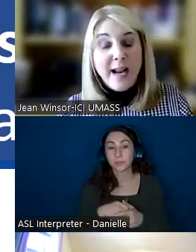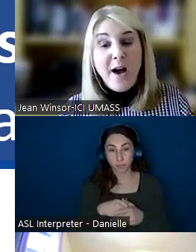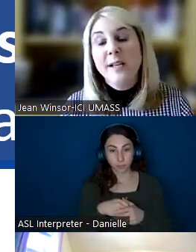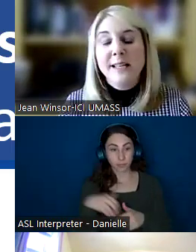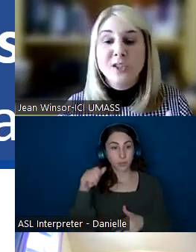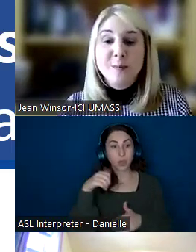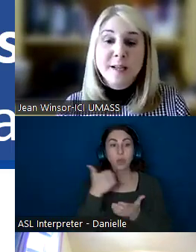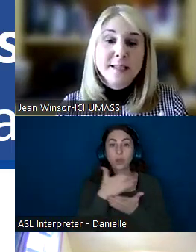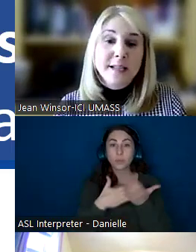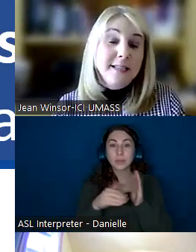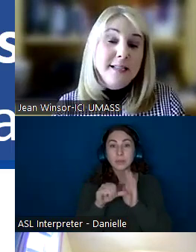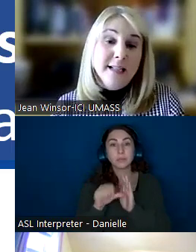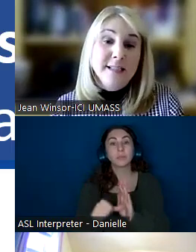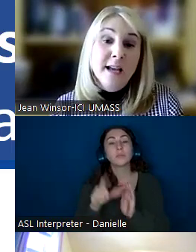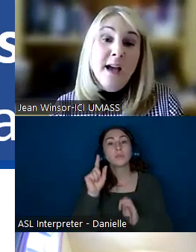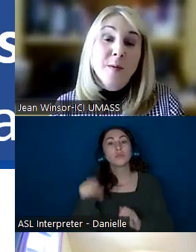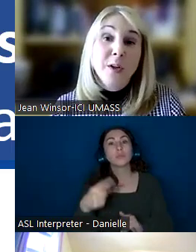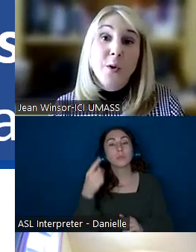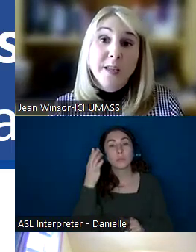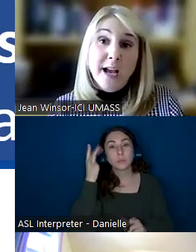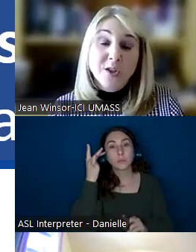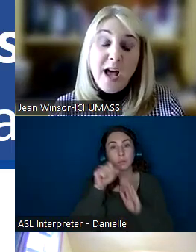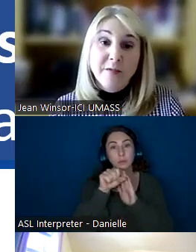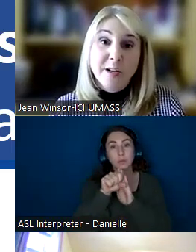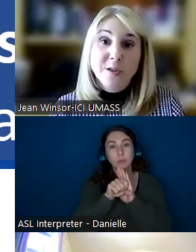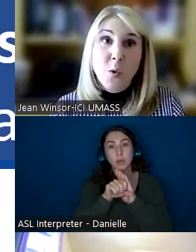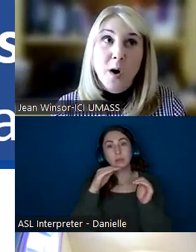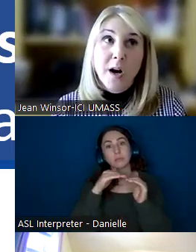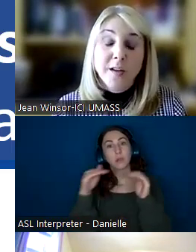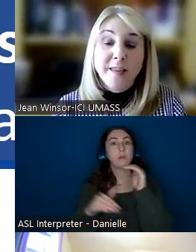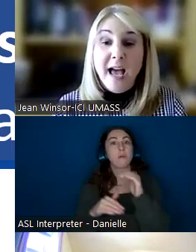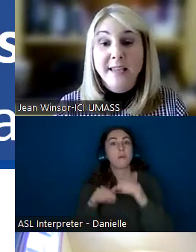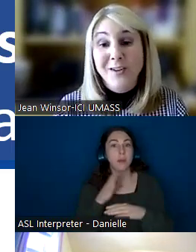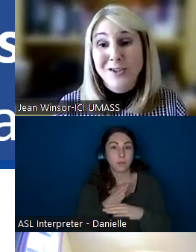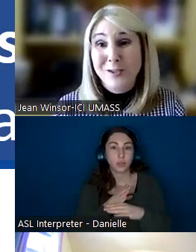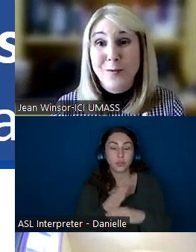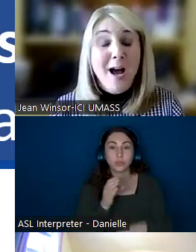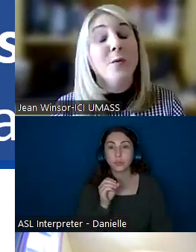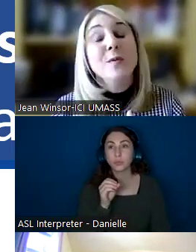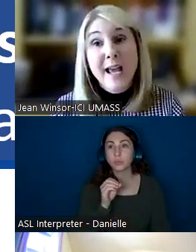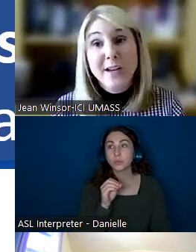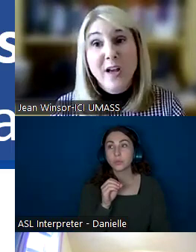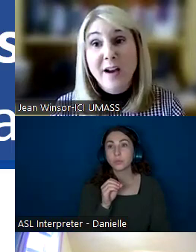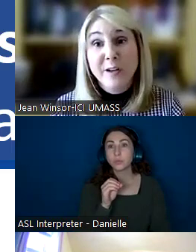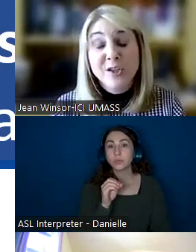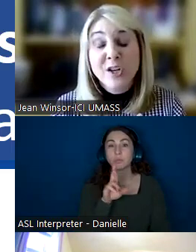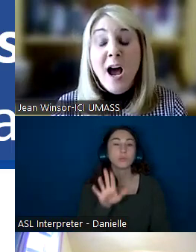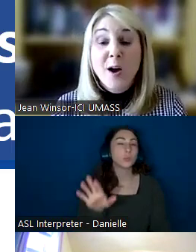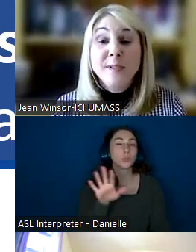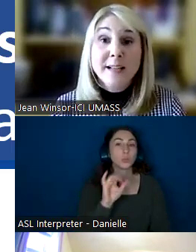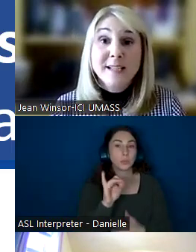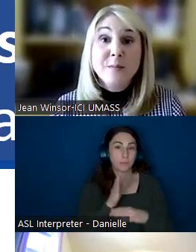to point out is that just because a state is below the national average or that they're just around the national